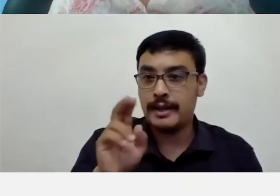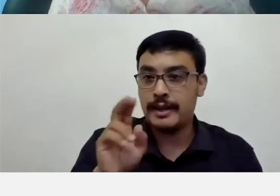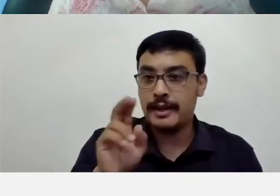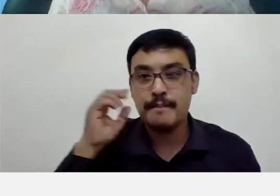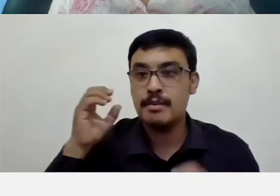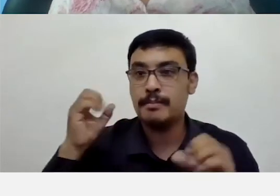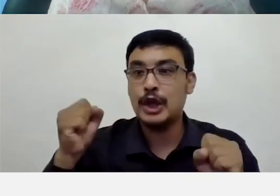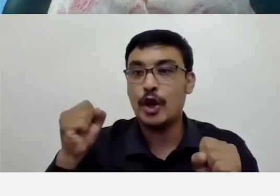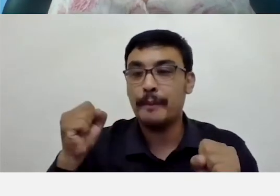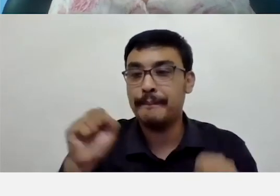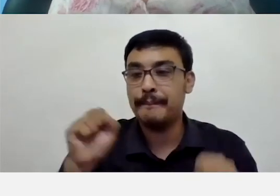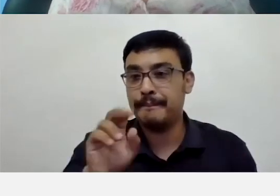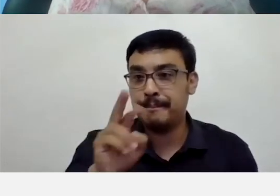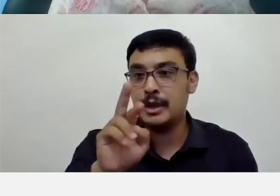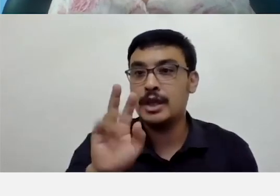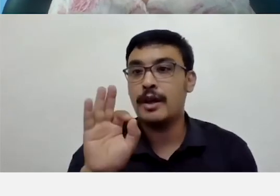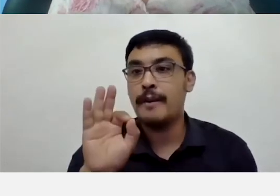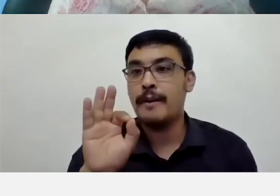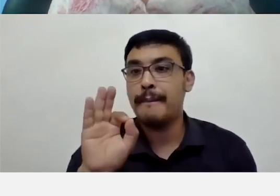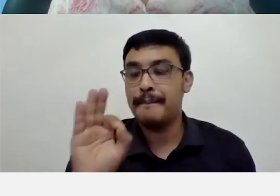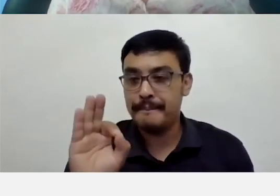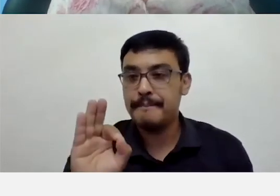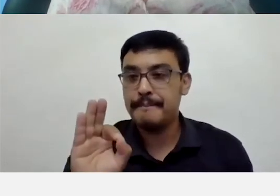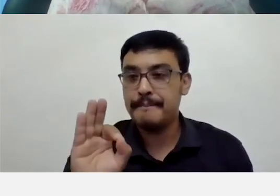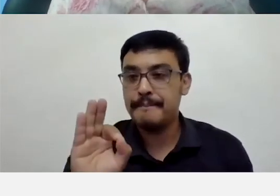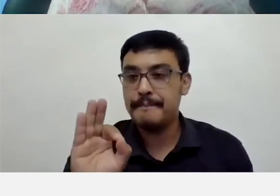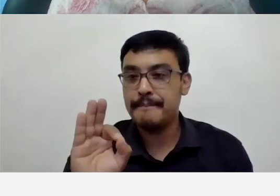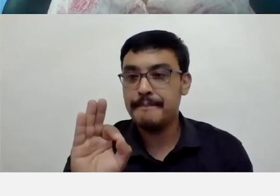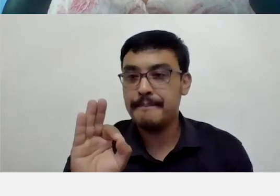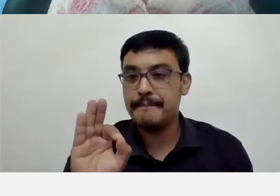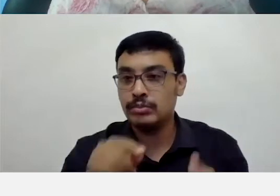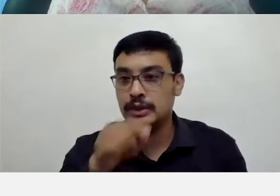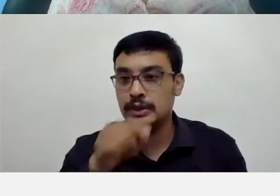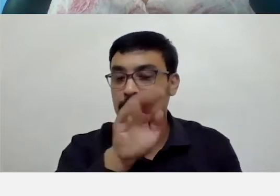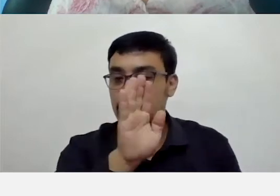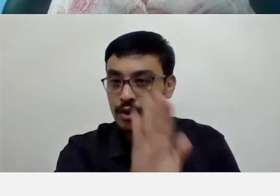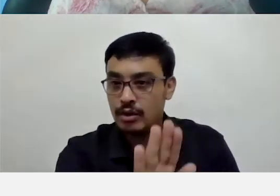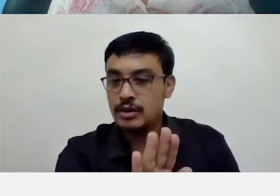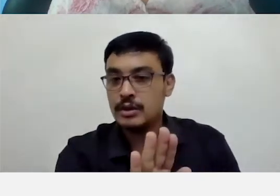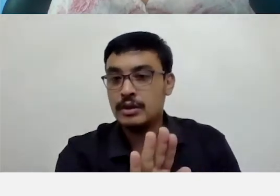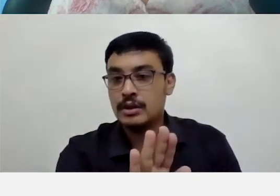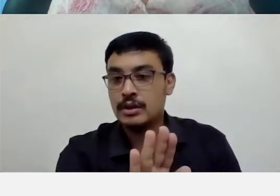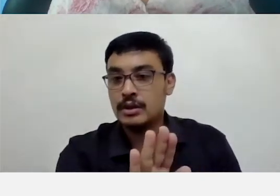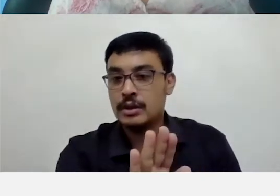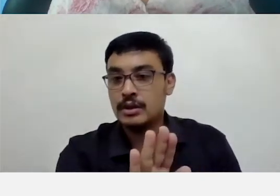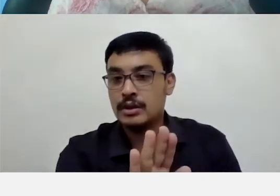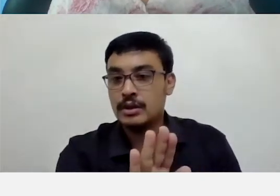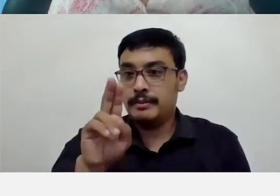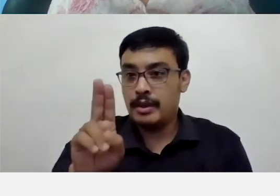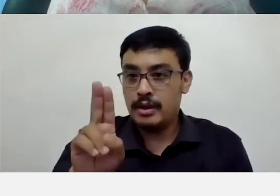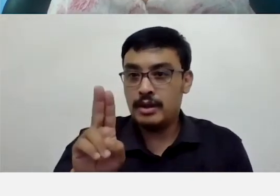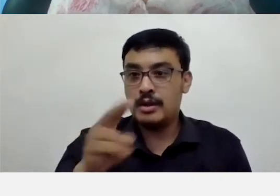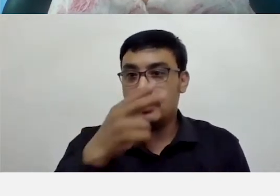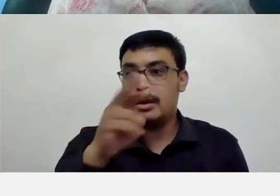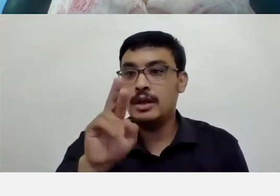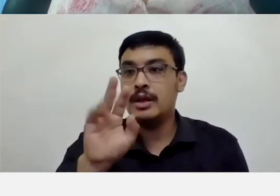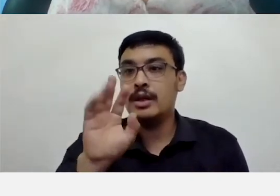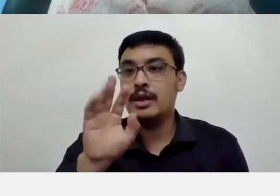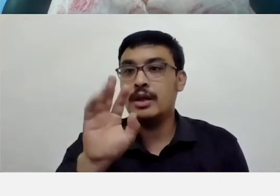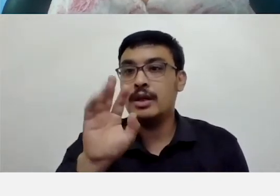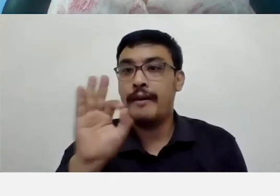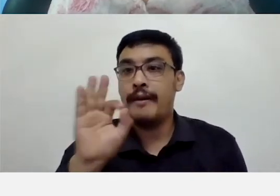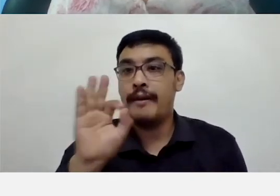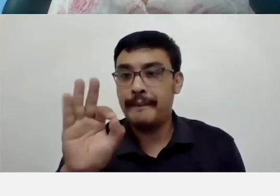here. Bhairav temple was here. As I told you, Bhairav is a furious form of